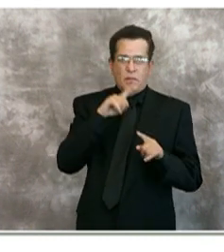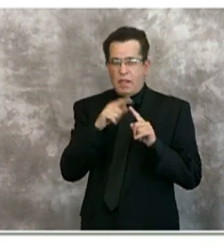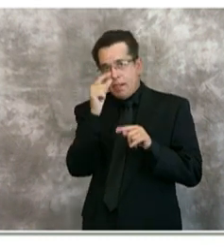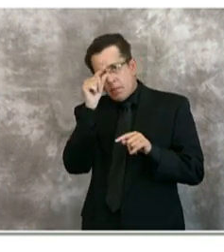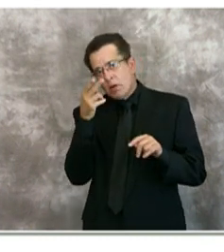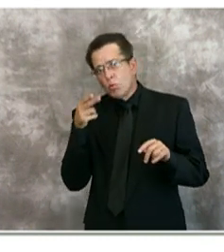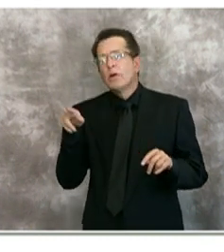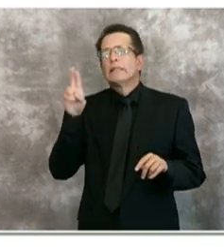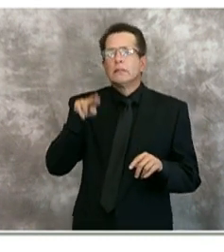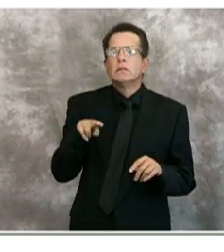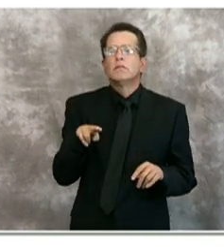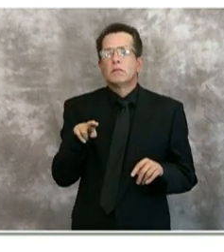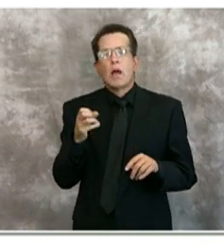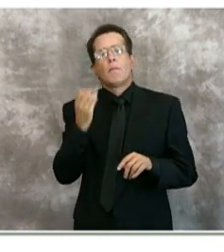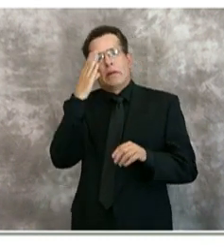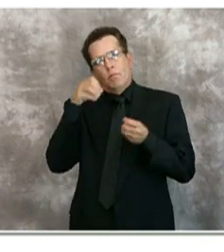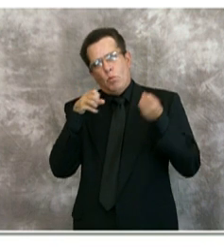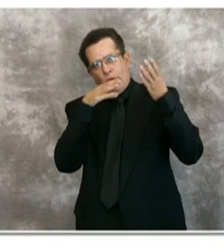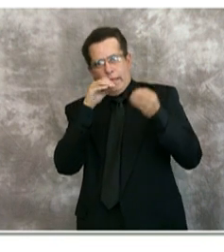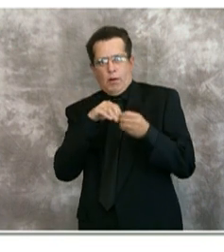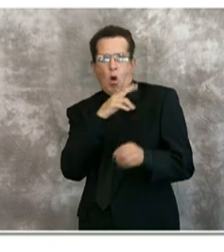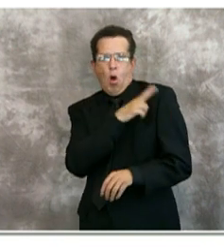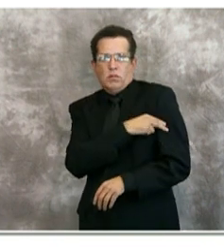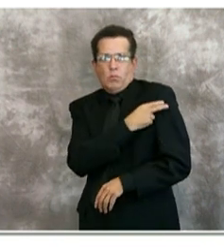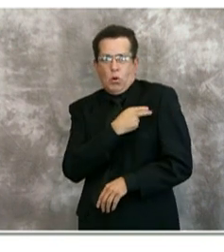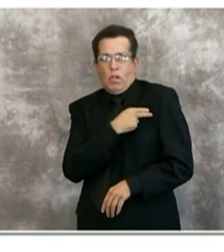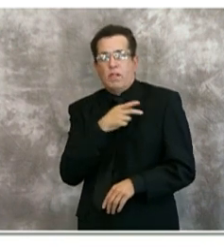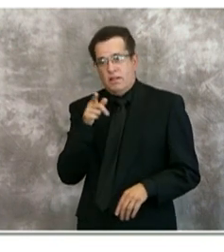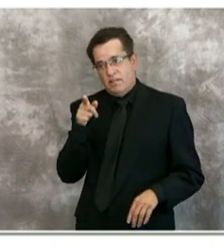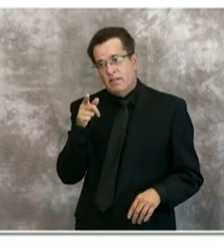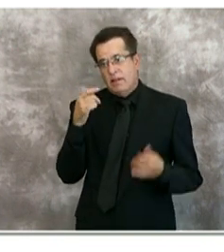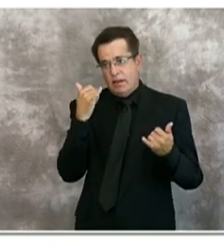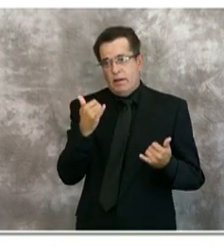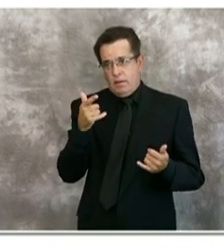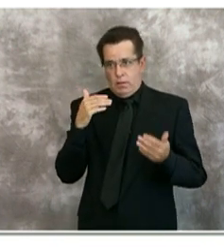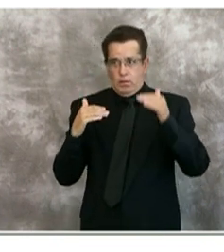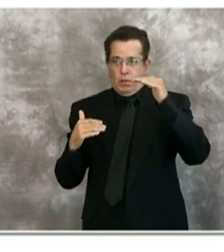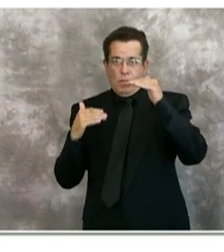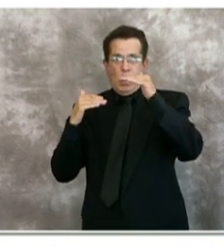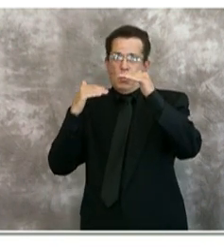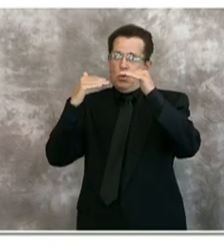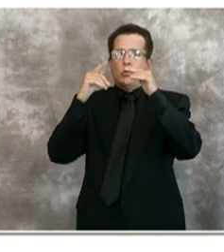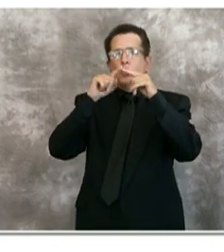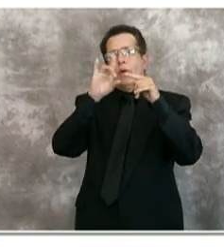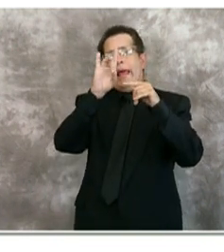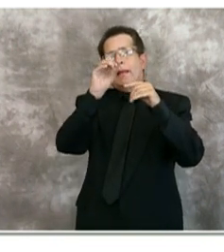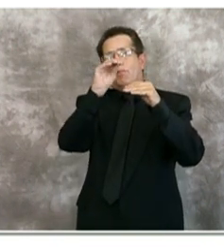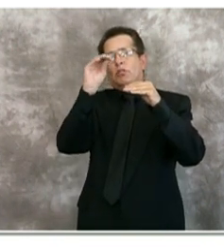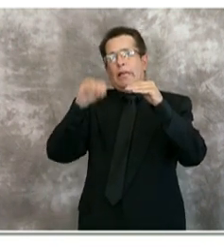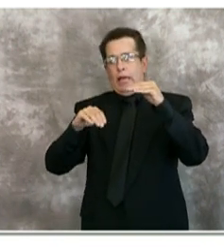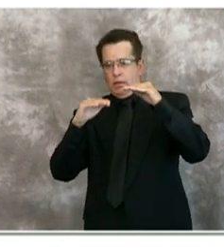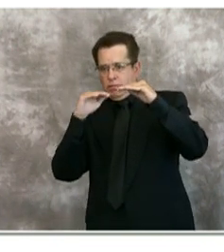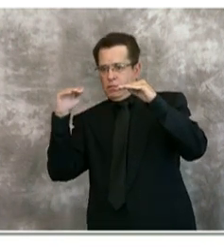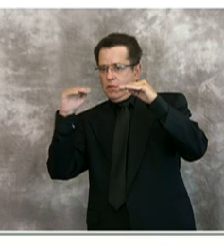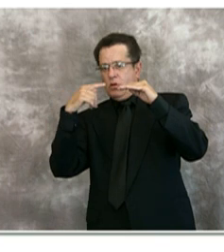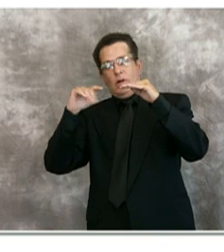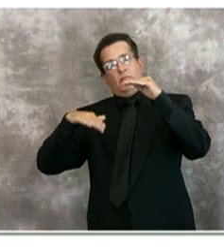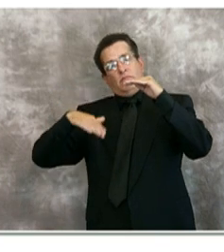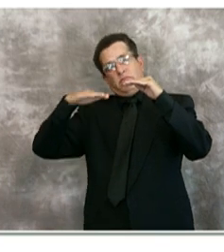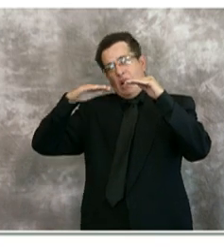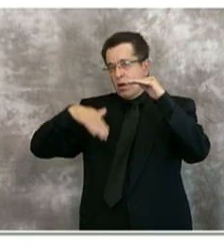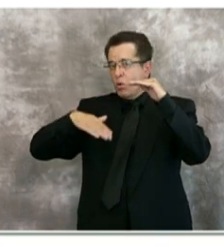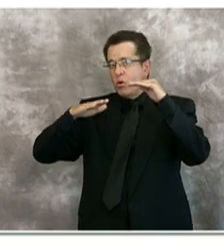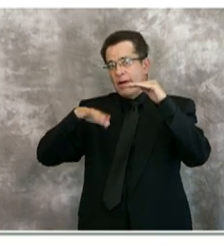total hospitalizations. Again, we're creeping ever closer to that 80% bed capacity of our healthcare system that we are trying to